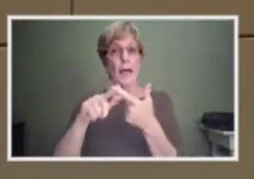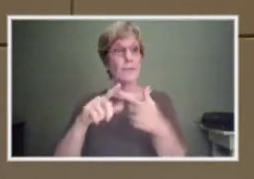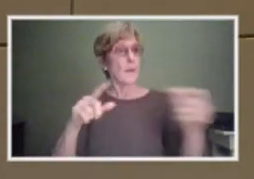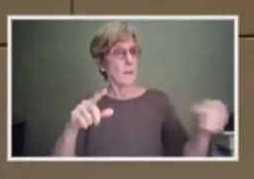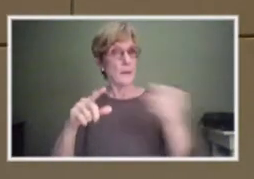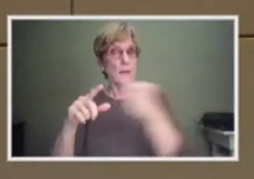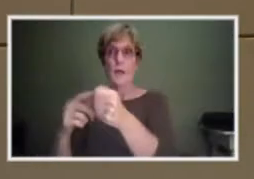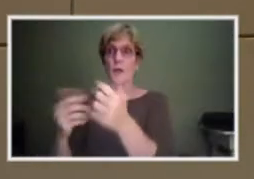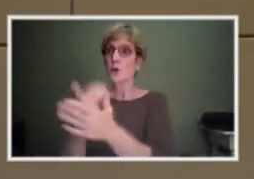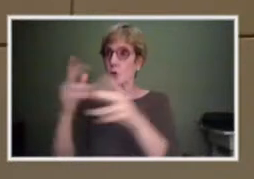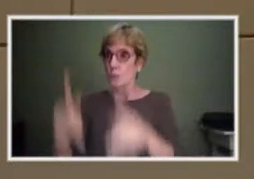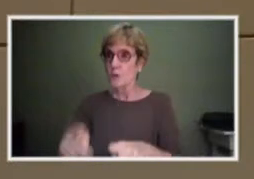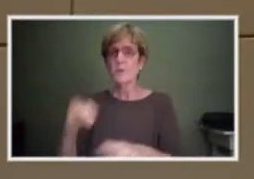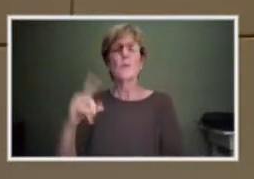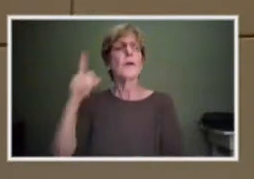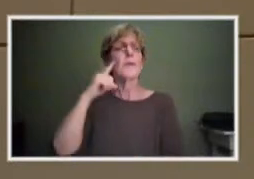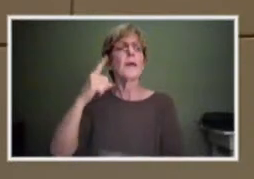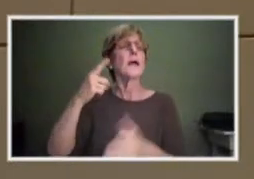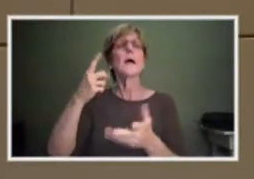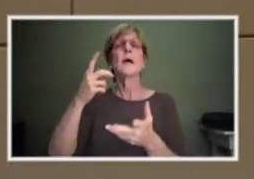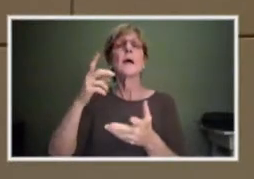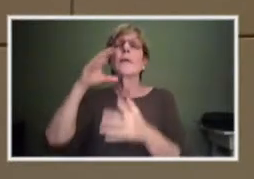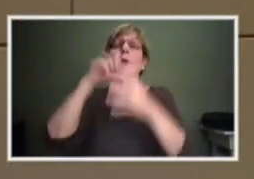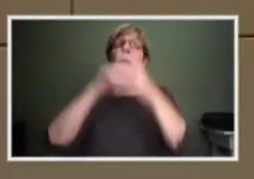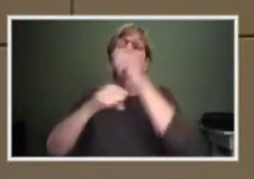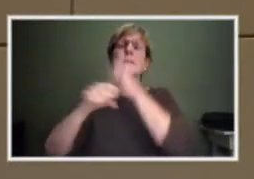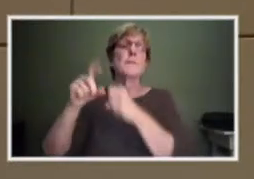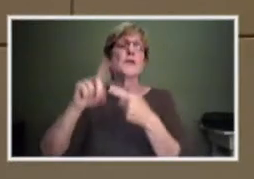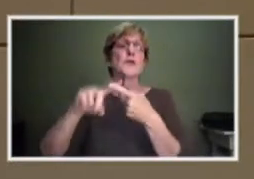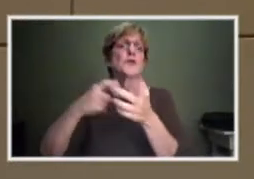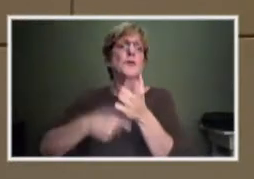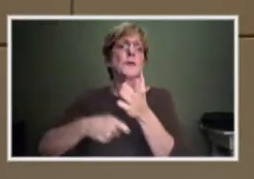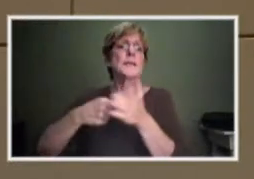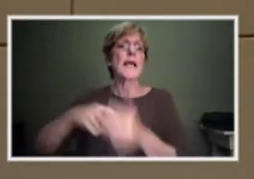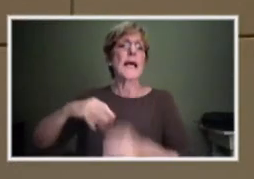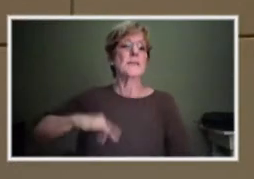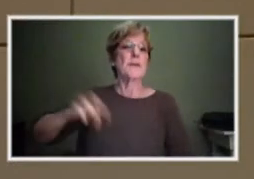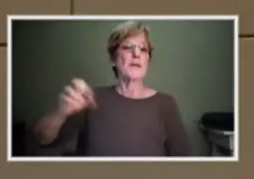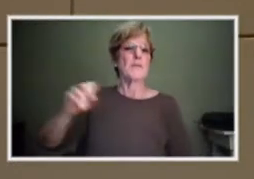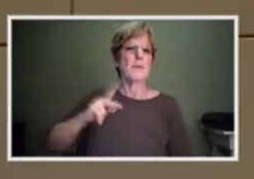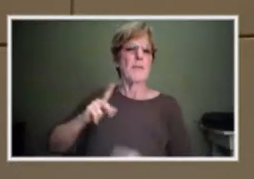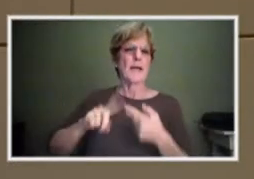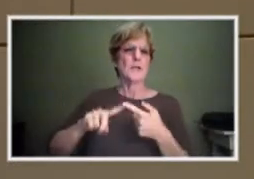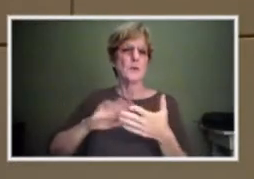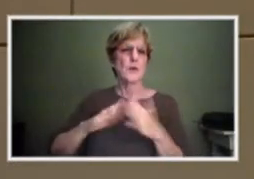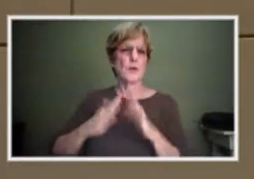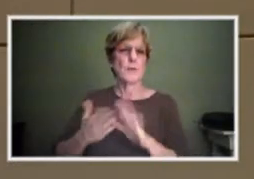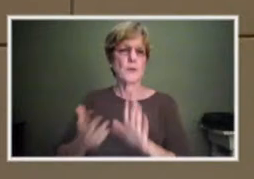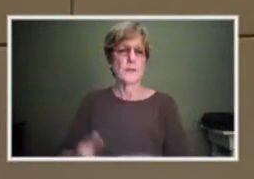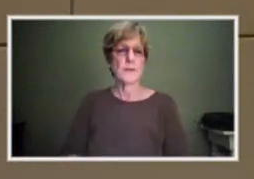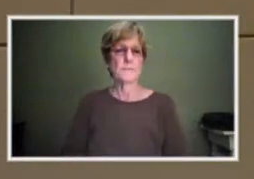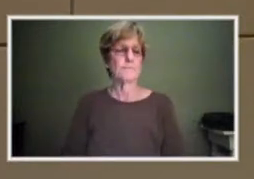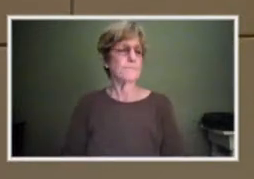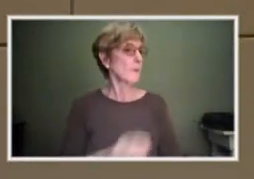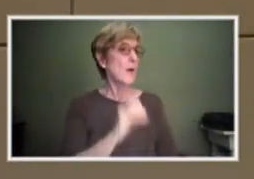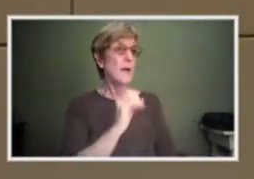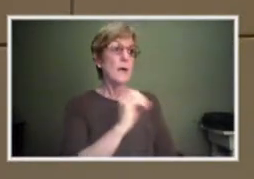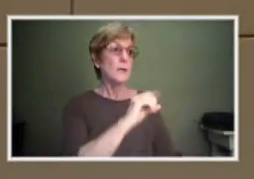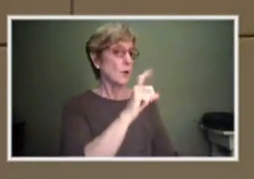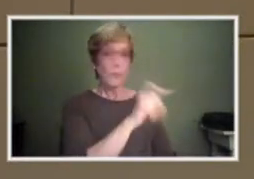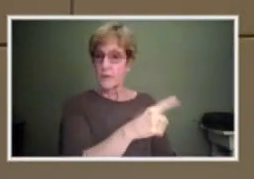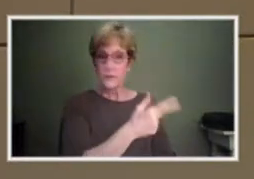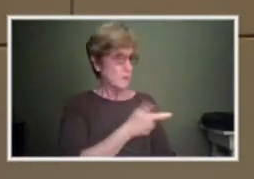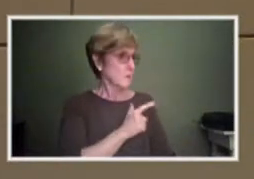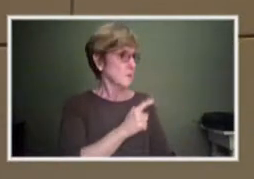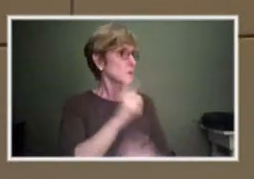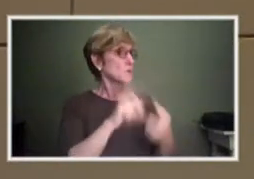you, Mr. Heath. Thank you. All right, Ms. Johnson? I don't have any questions. I'm just looking forward to supporting a